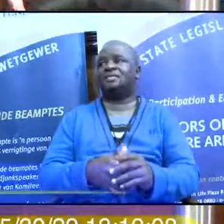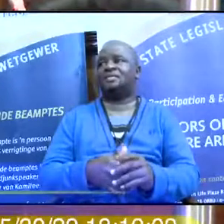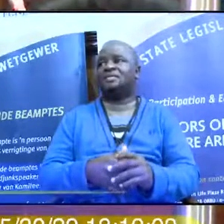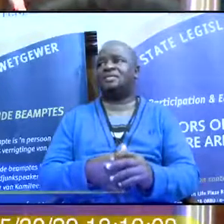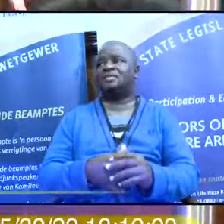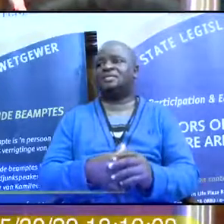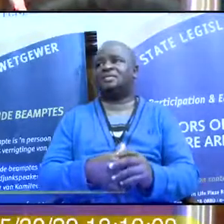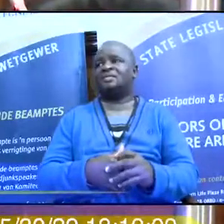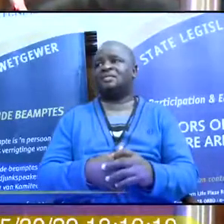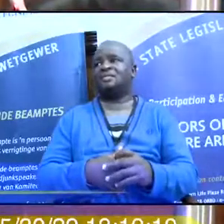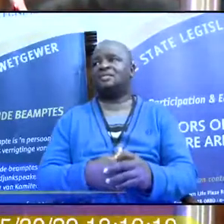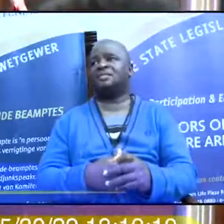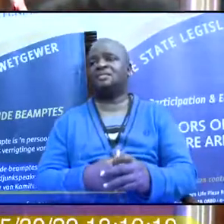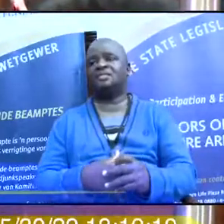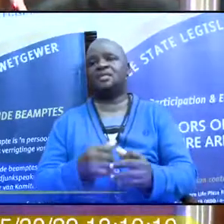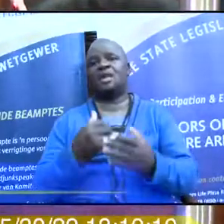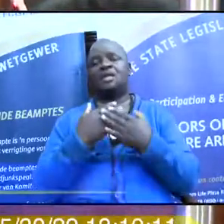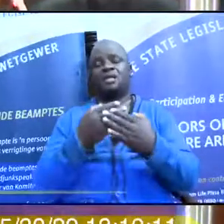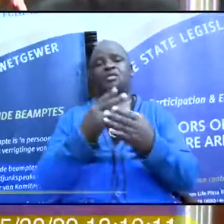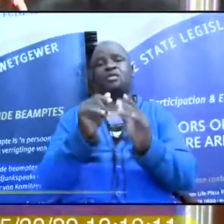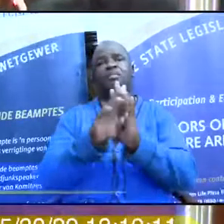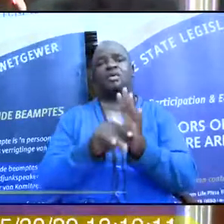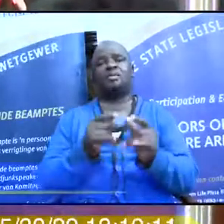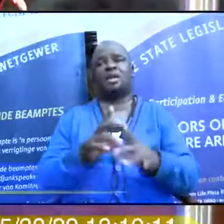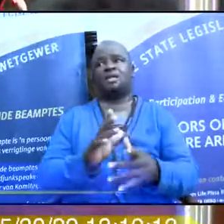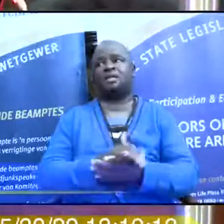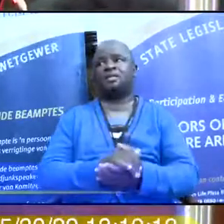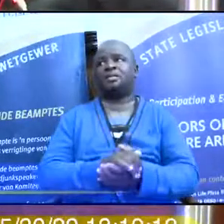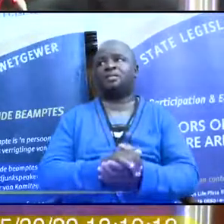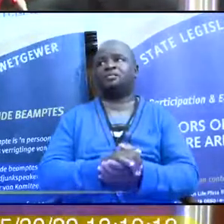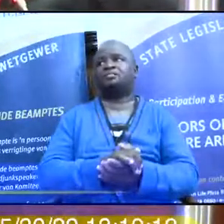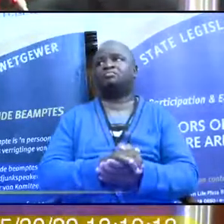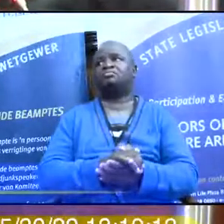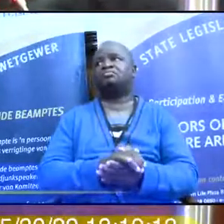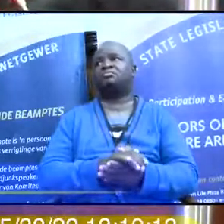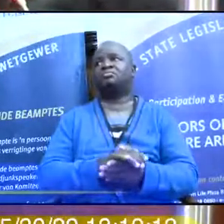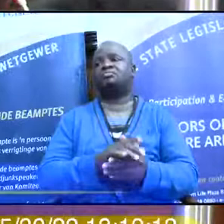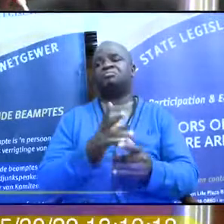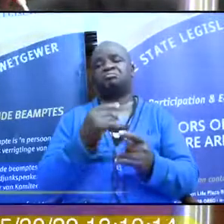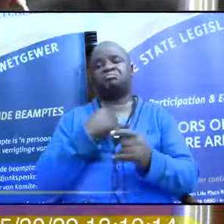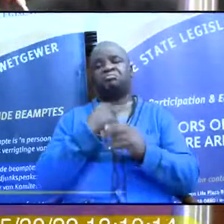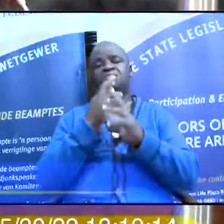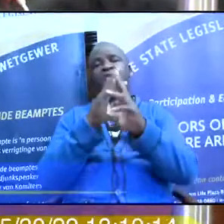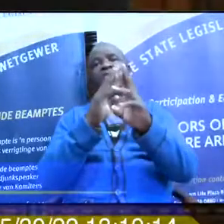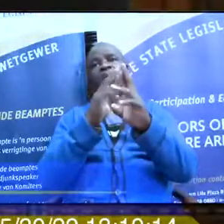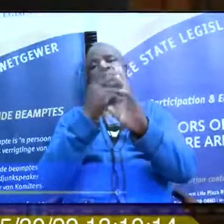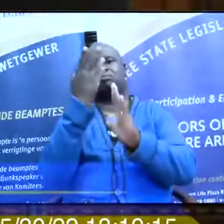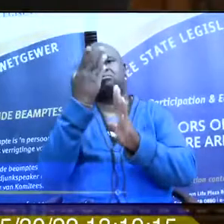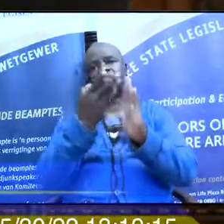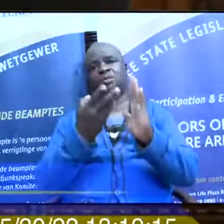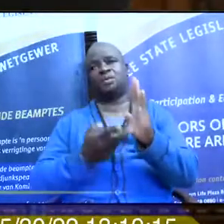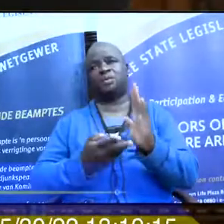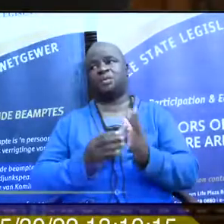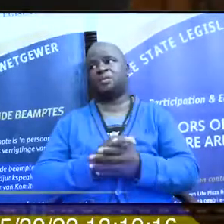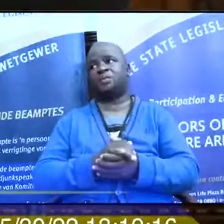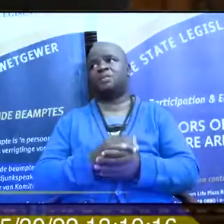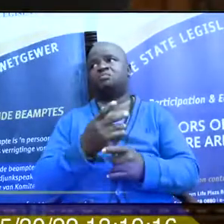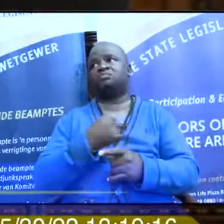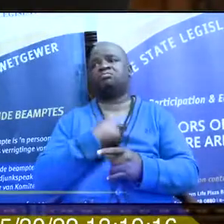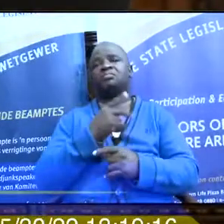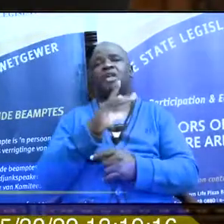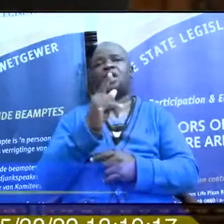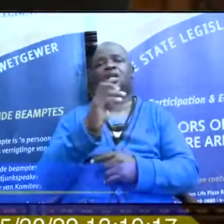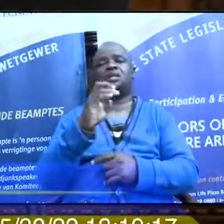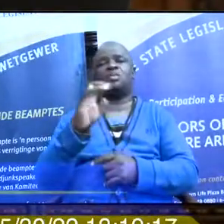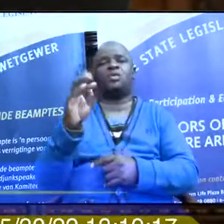thank you very much program director all protocol observed um my name is kitty bonnie frank i'm the